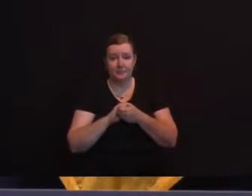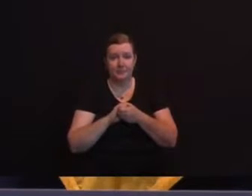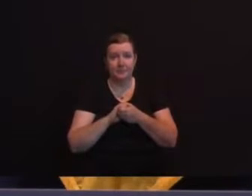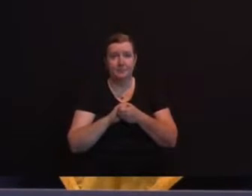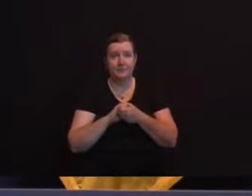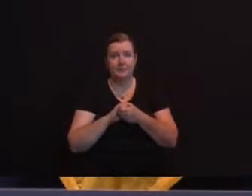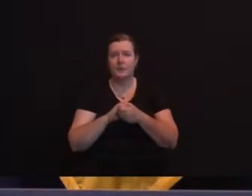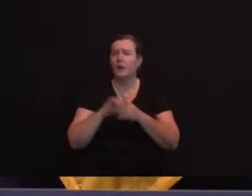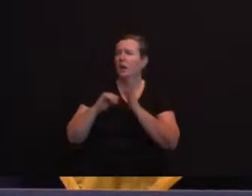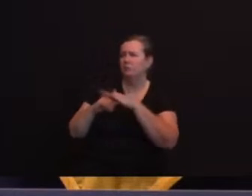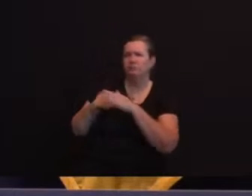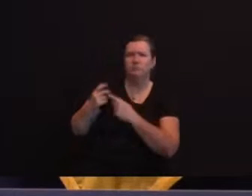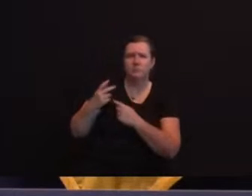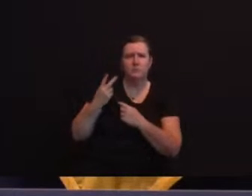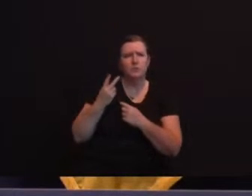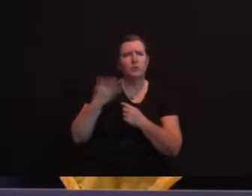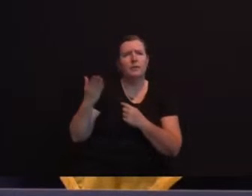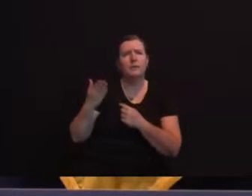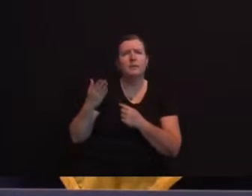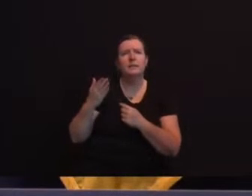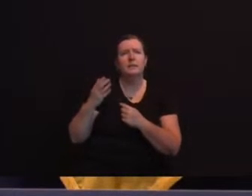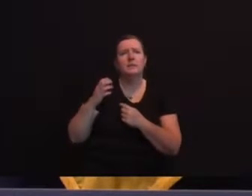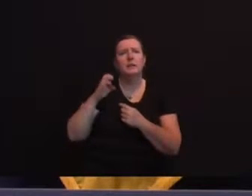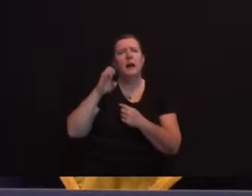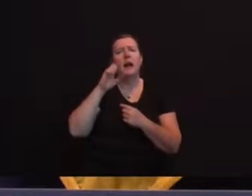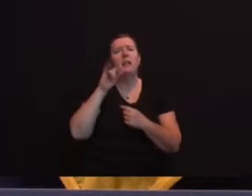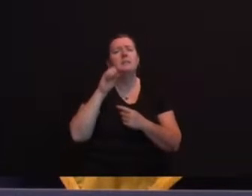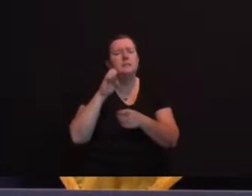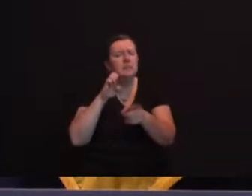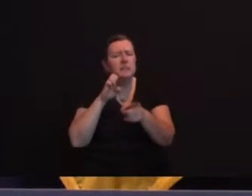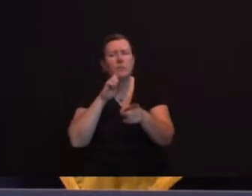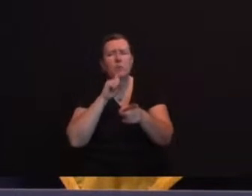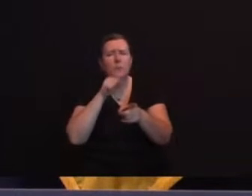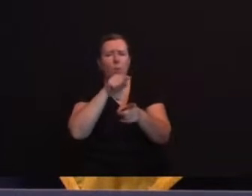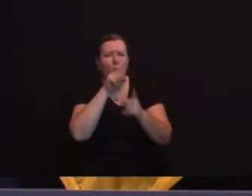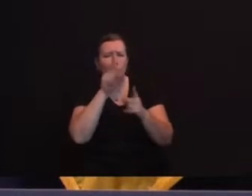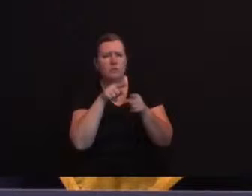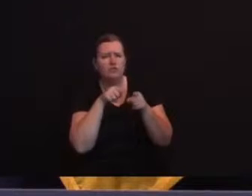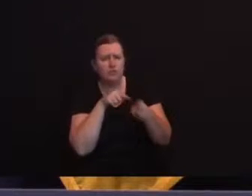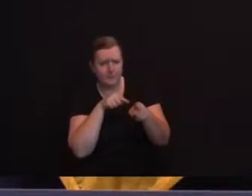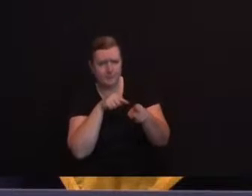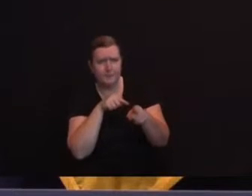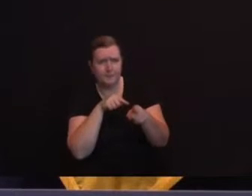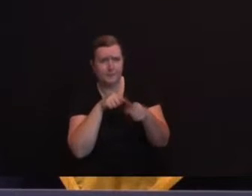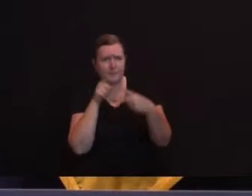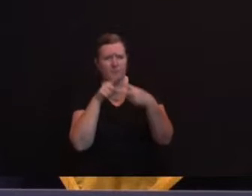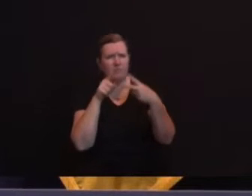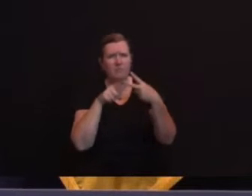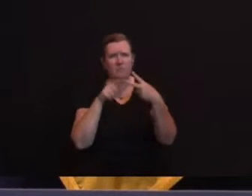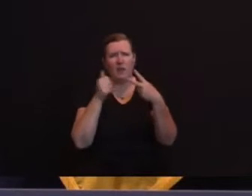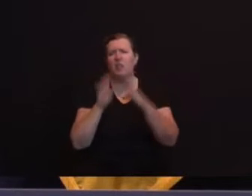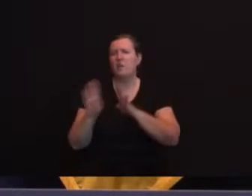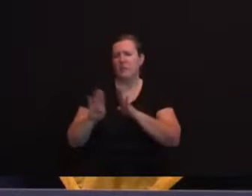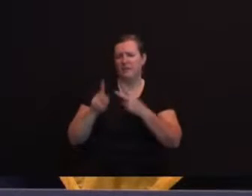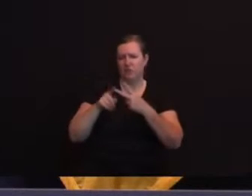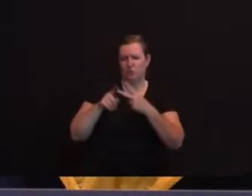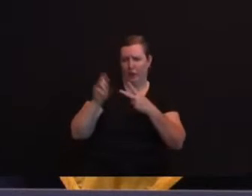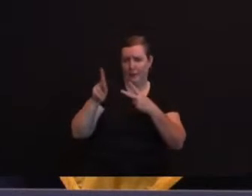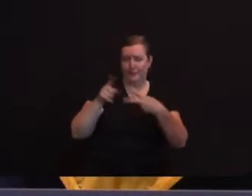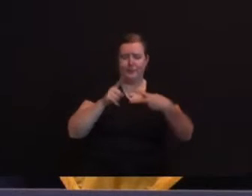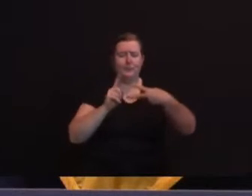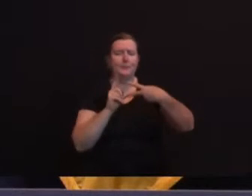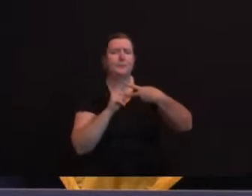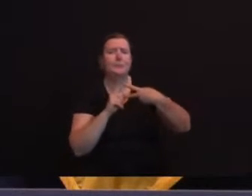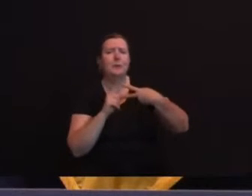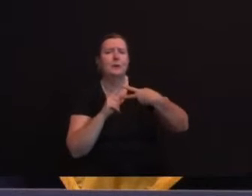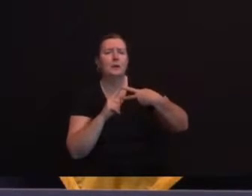to Elise's point, and the other is this point about behavior, Judy, that turned out to be a lot better than the